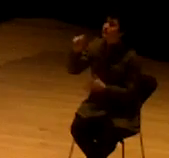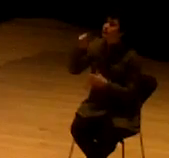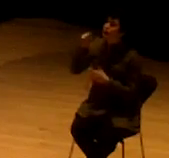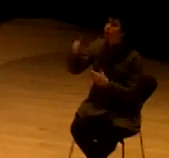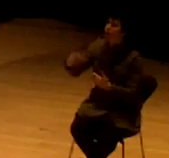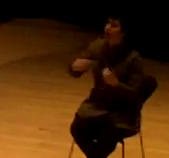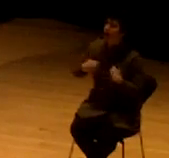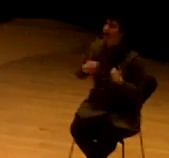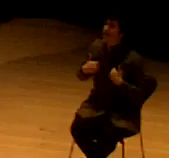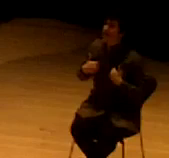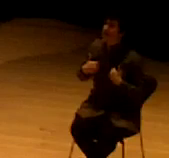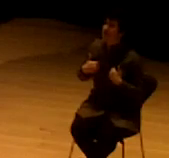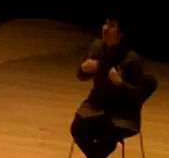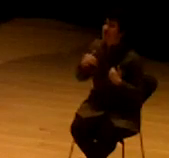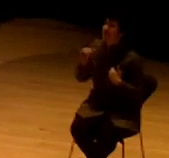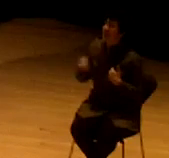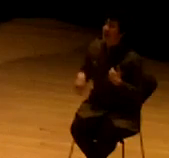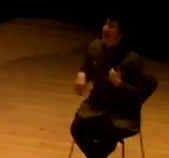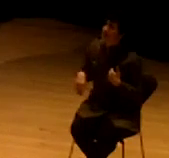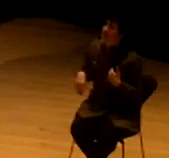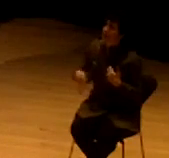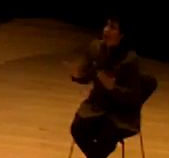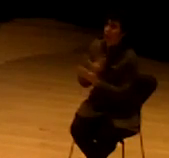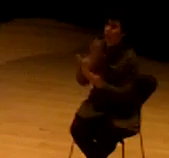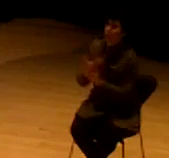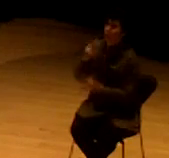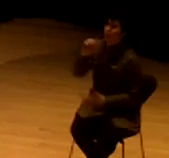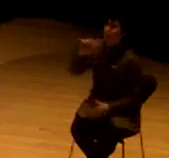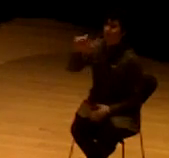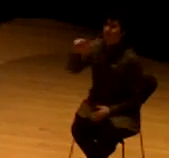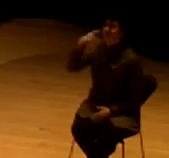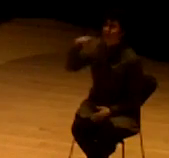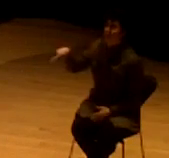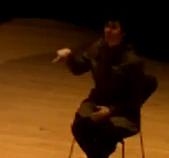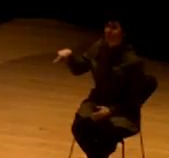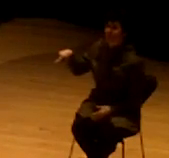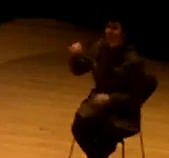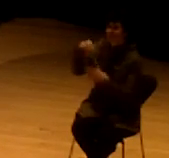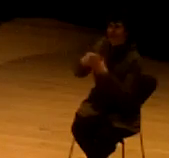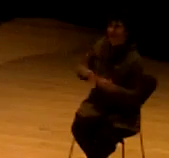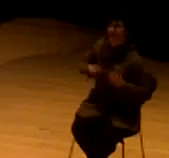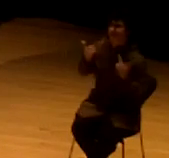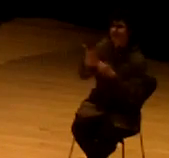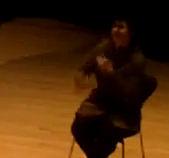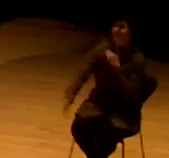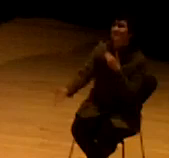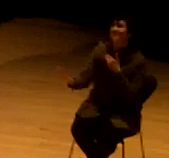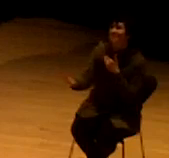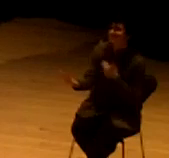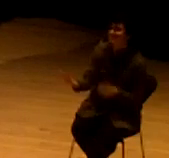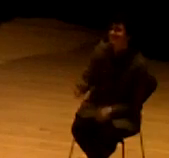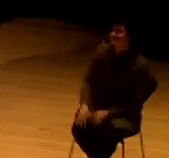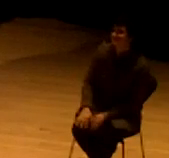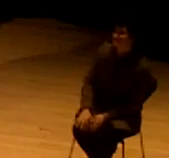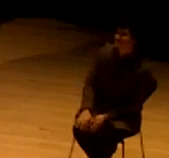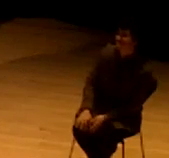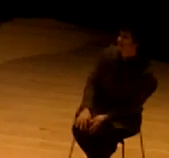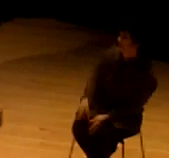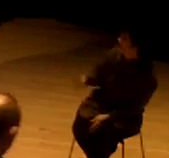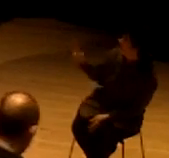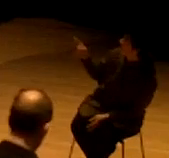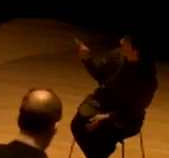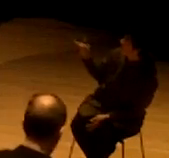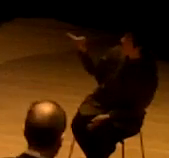question. I'm just now starting to sort of figure this out. The fact that I can actually admit that I'm